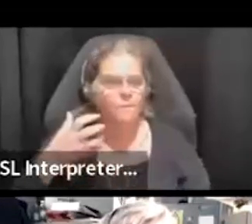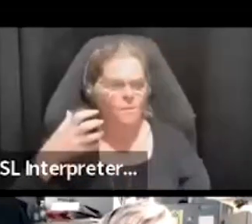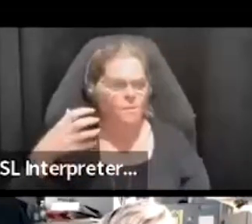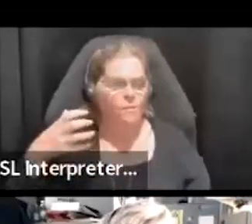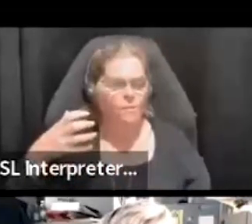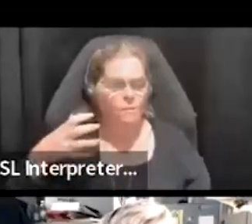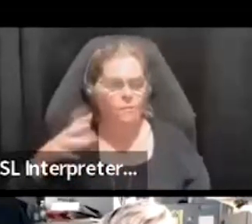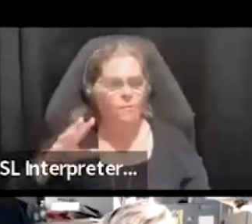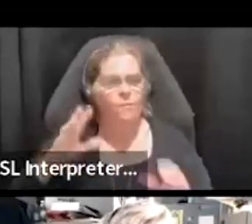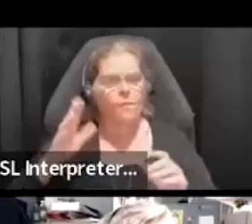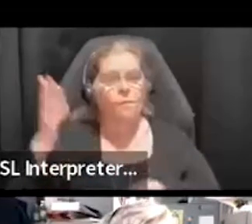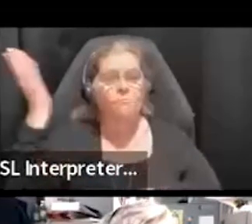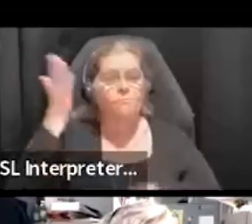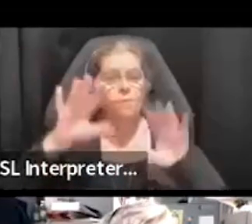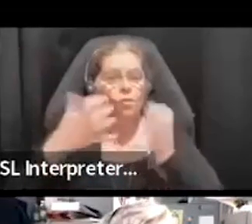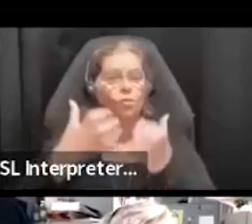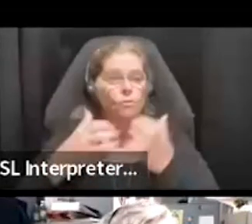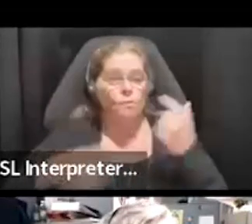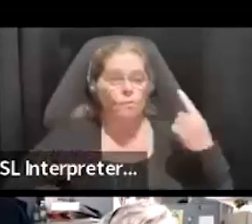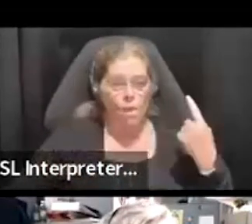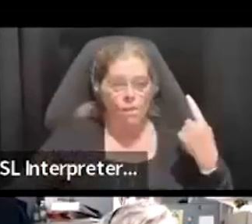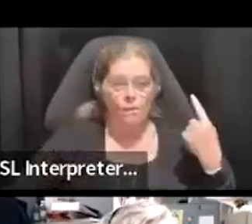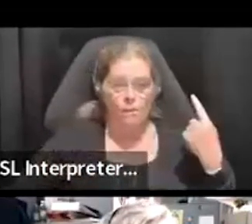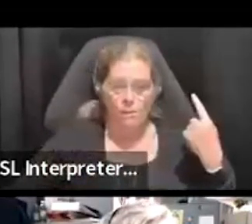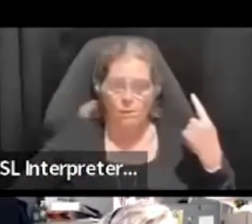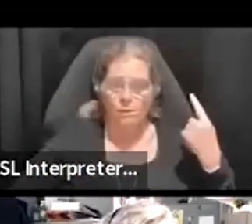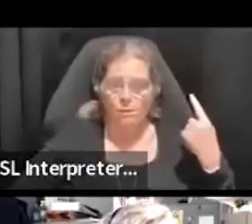the spokesperson for Group 1.